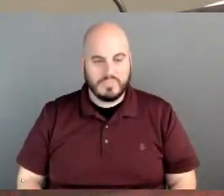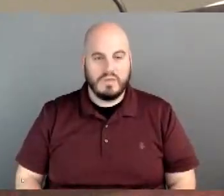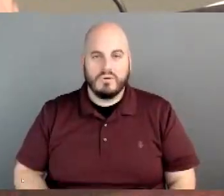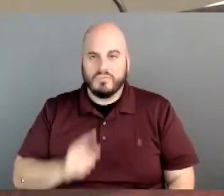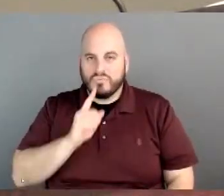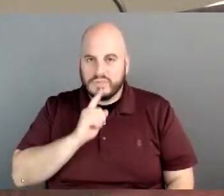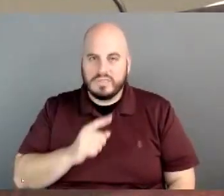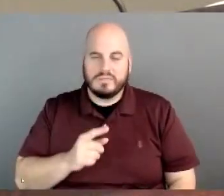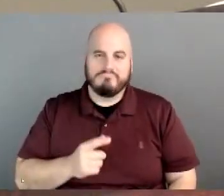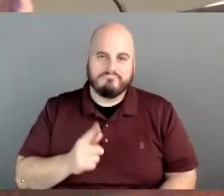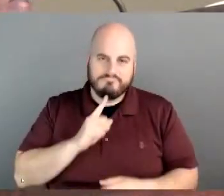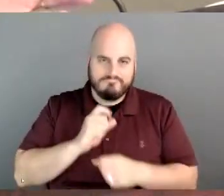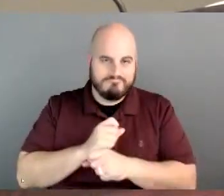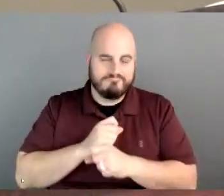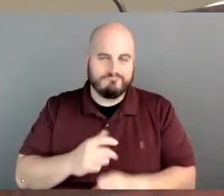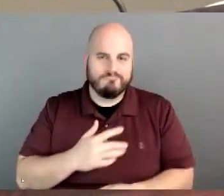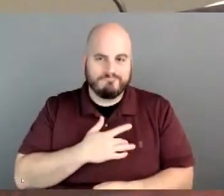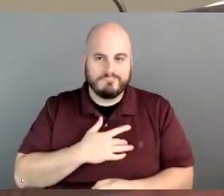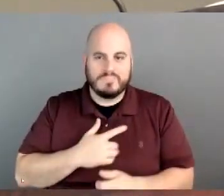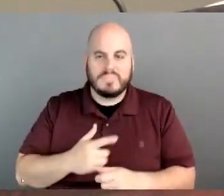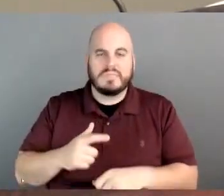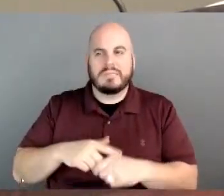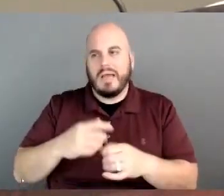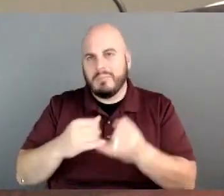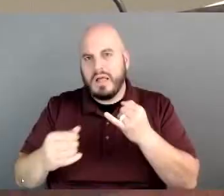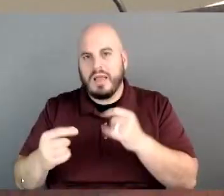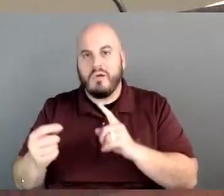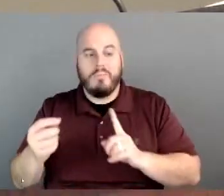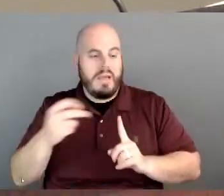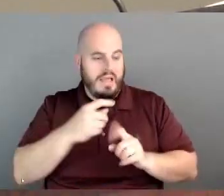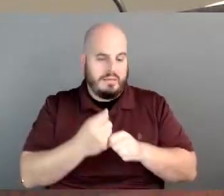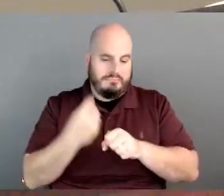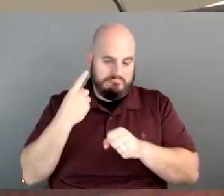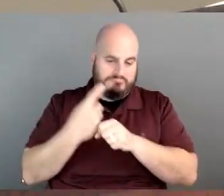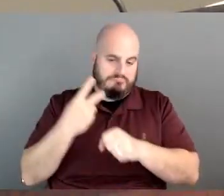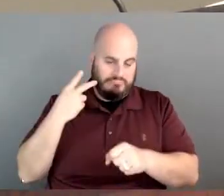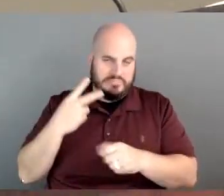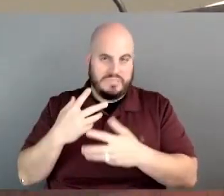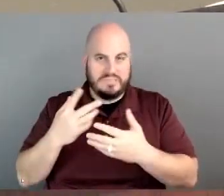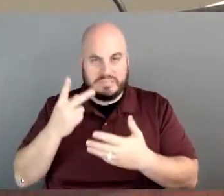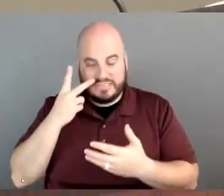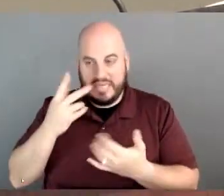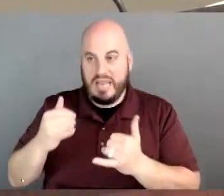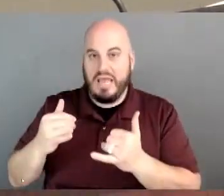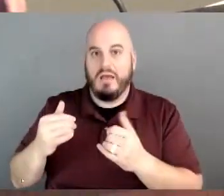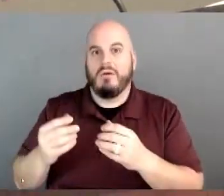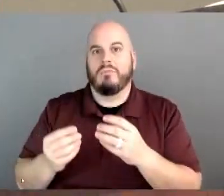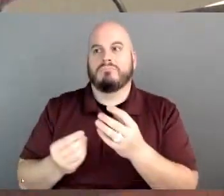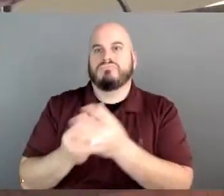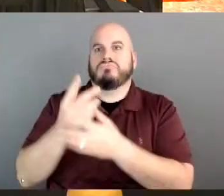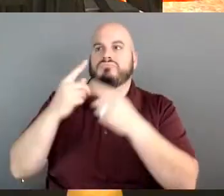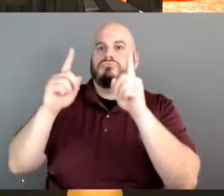the sort of timeline dating back a couple of years now, so it's really cool to see come to fruition.